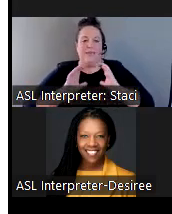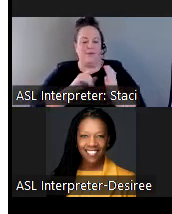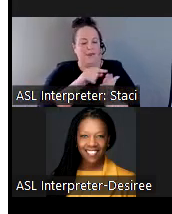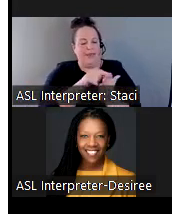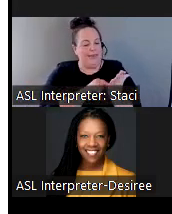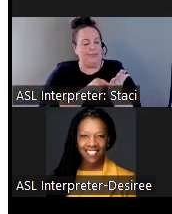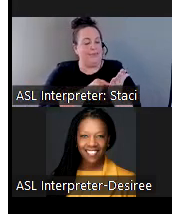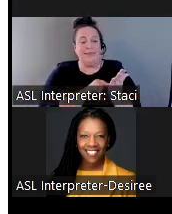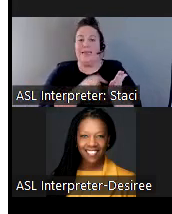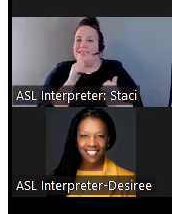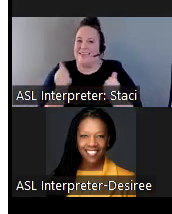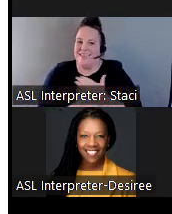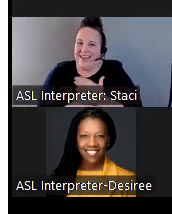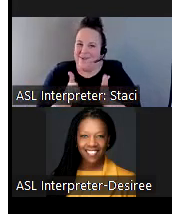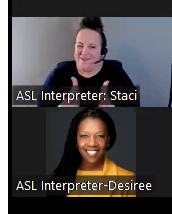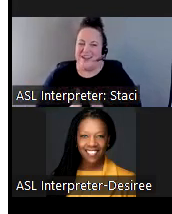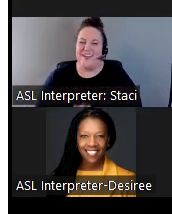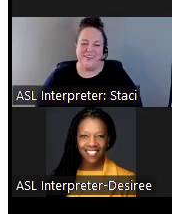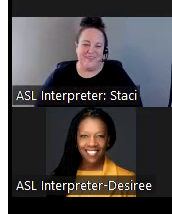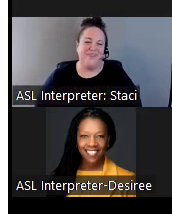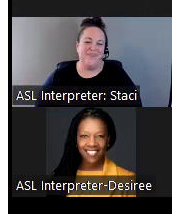of a non-scary way.